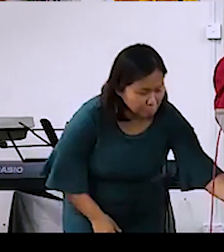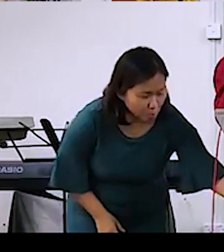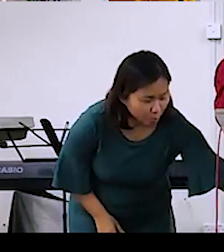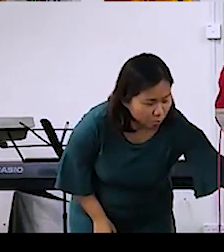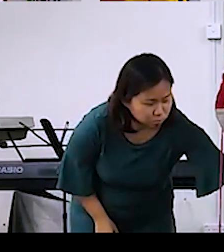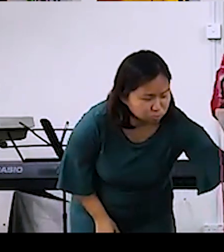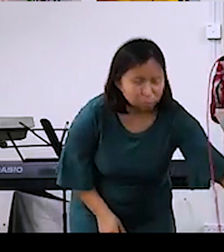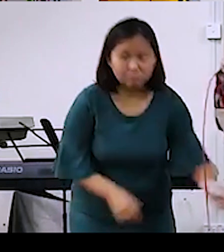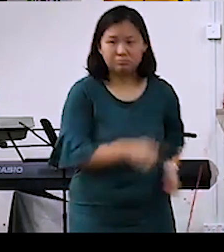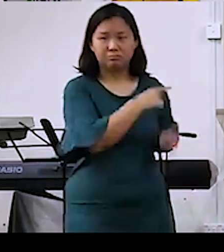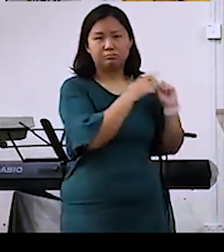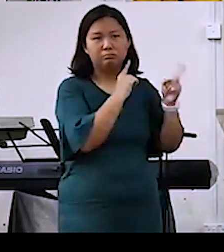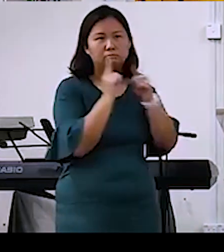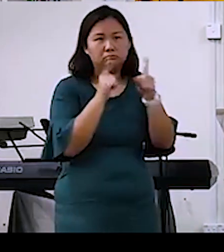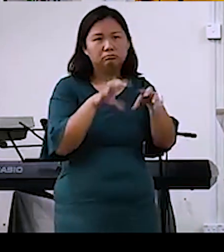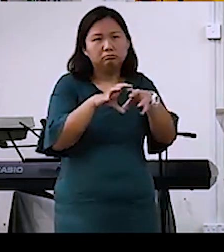Summarize.